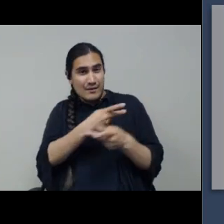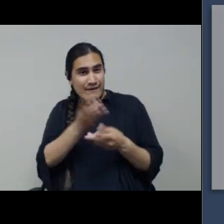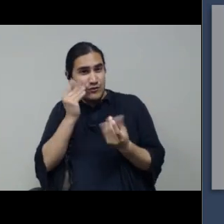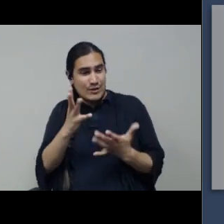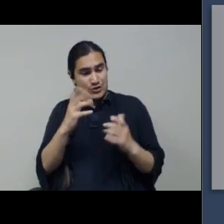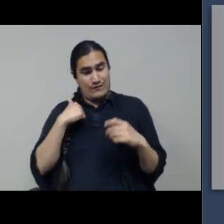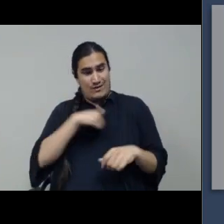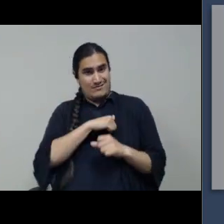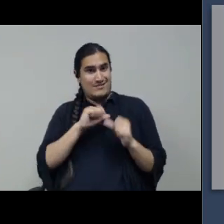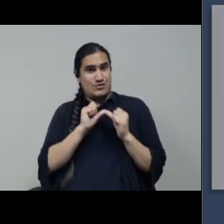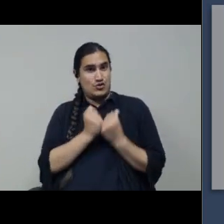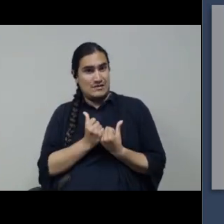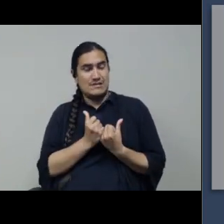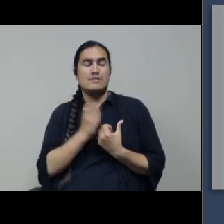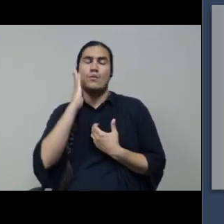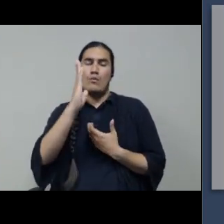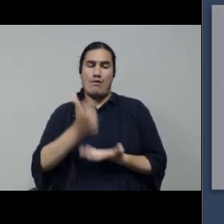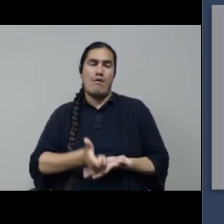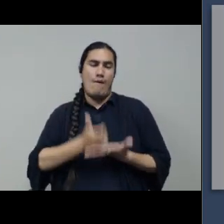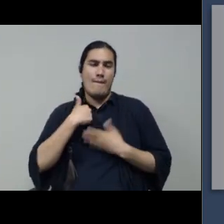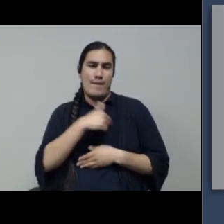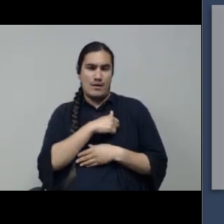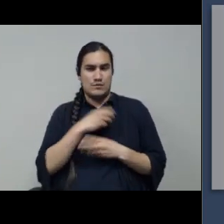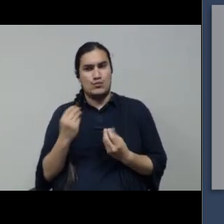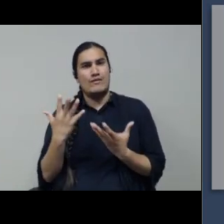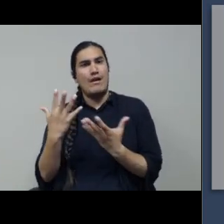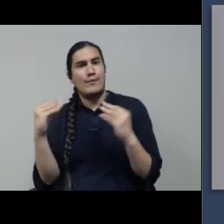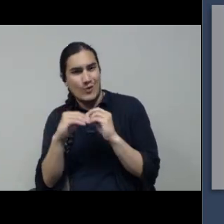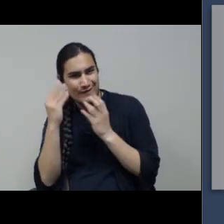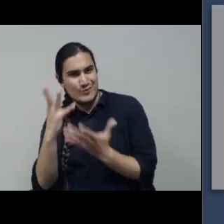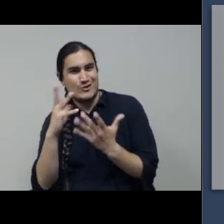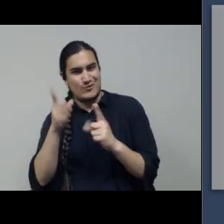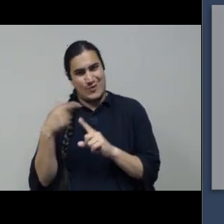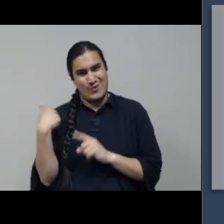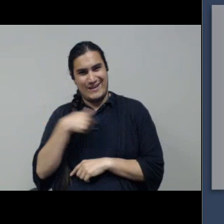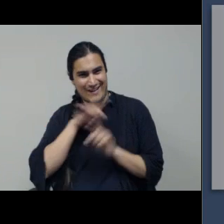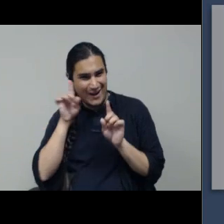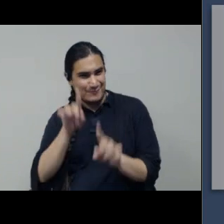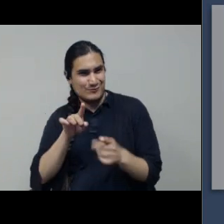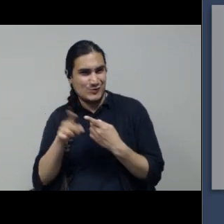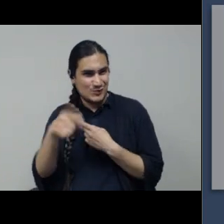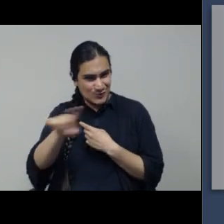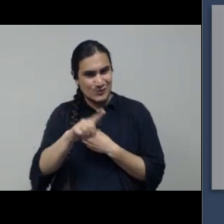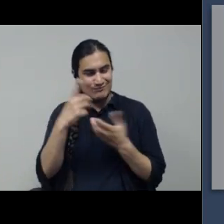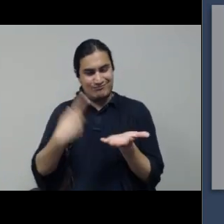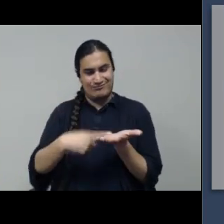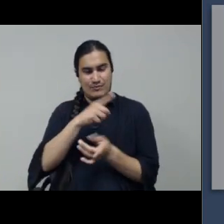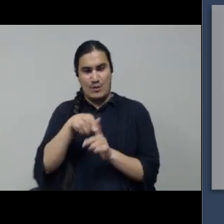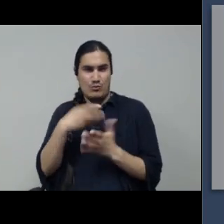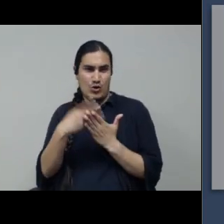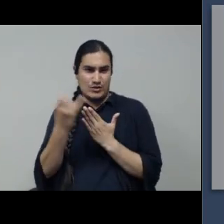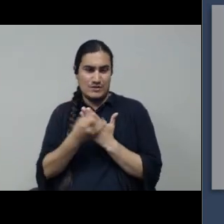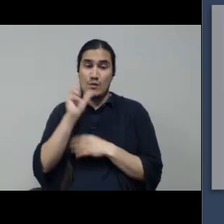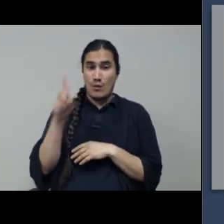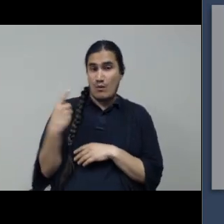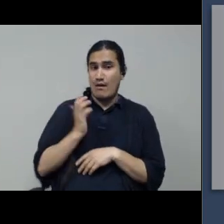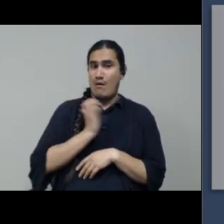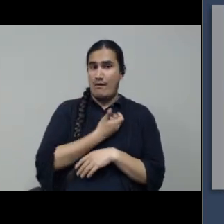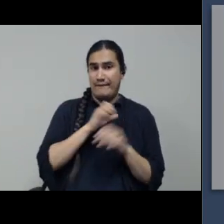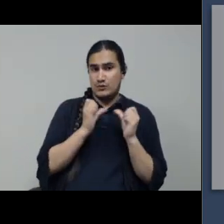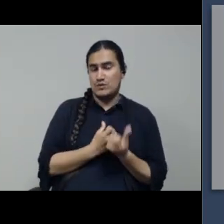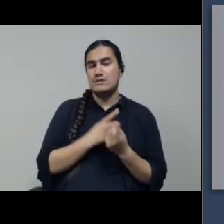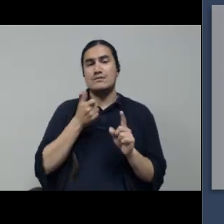is going to allow us to best provide the type of information when we're coming and talking to you about projects. And not every agency within our 25 self-help counties